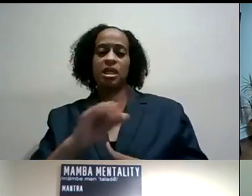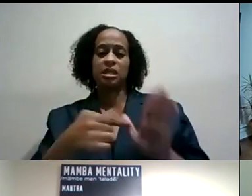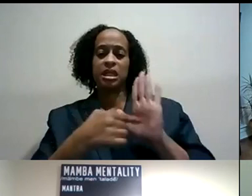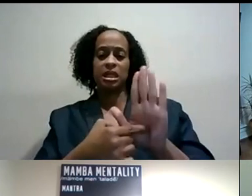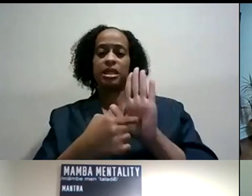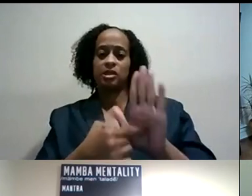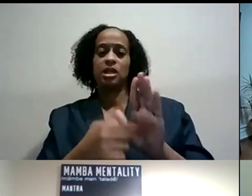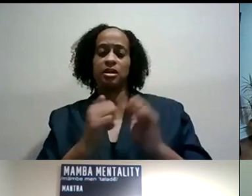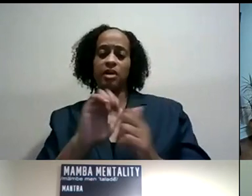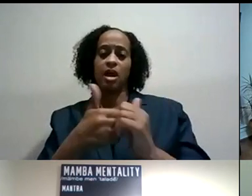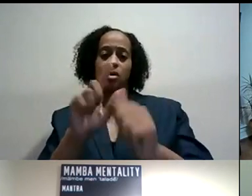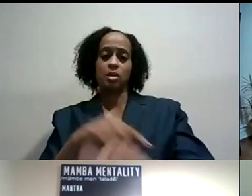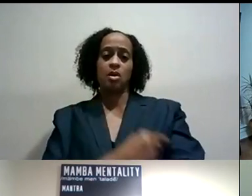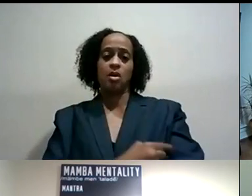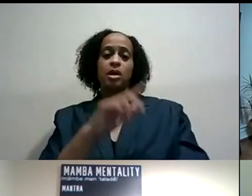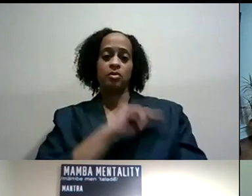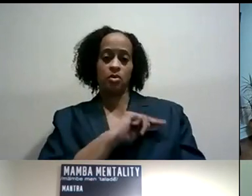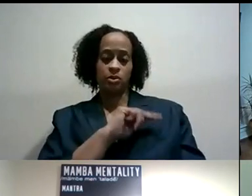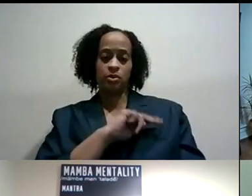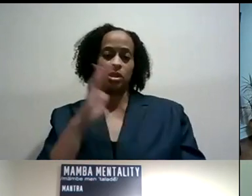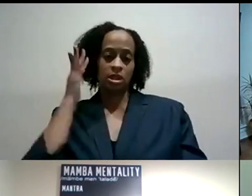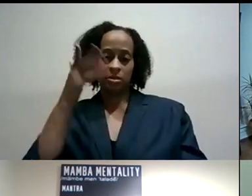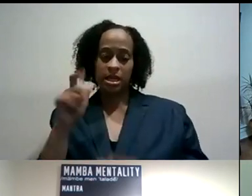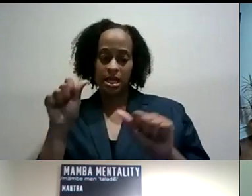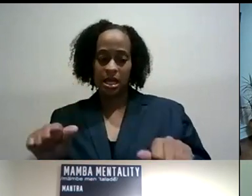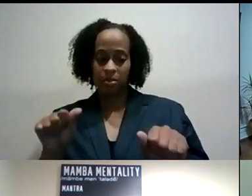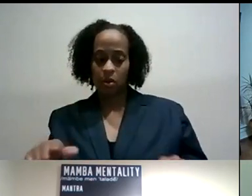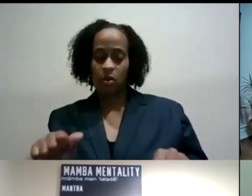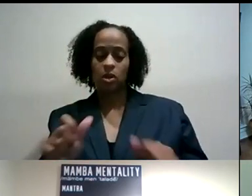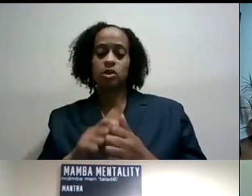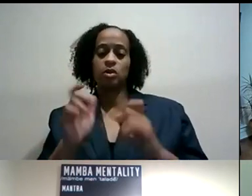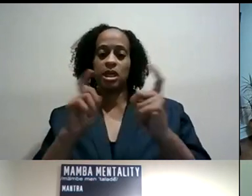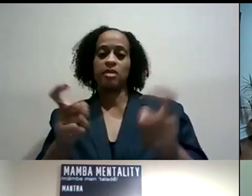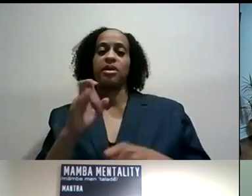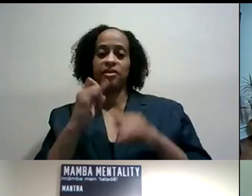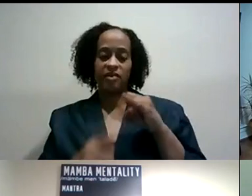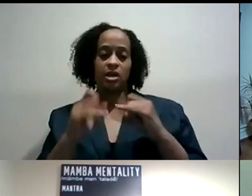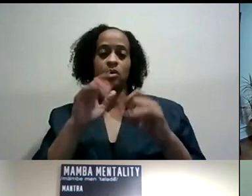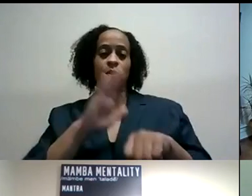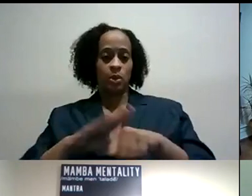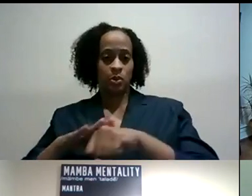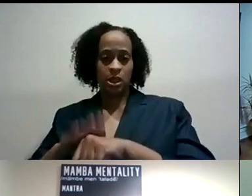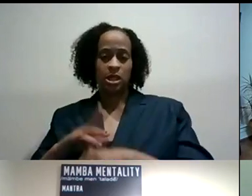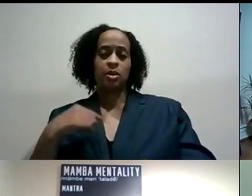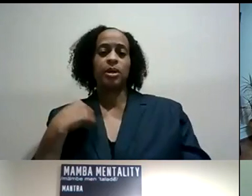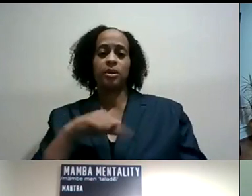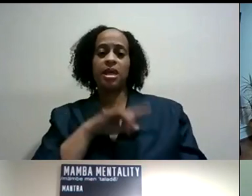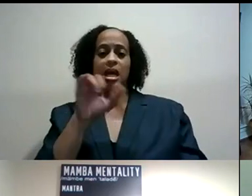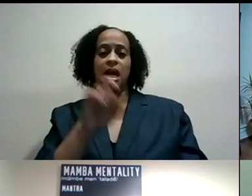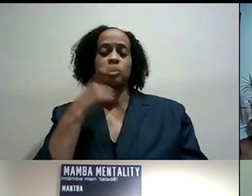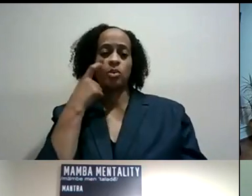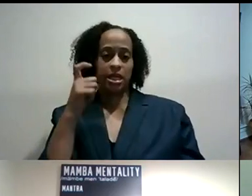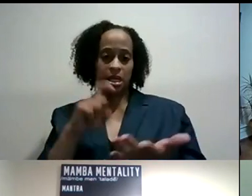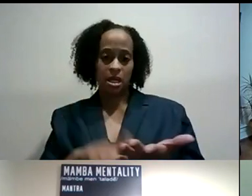of how long Noah was going to be able to give a final warning here. We just have to recognize